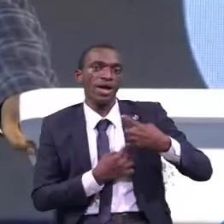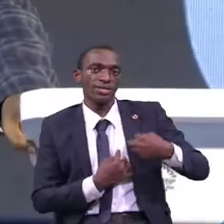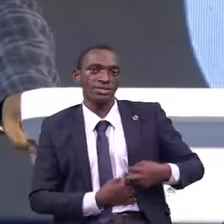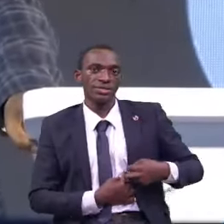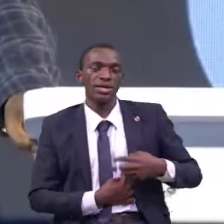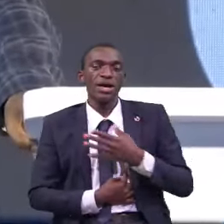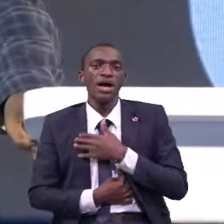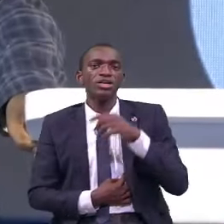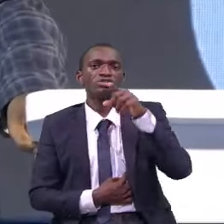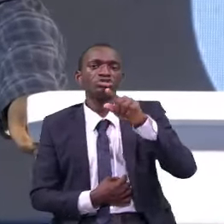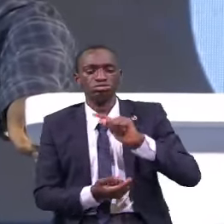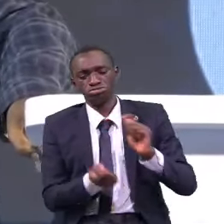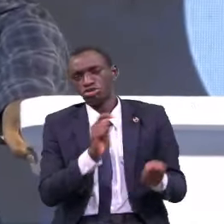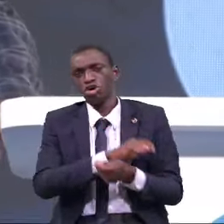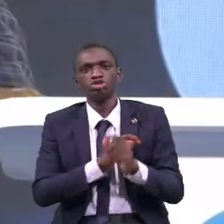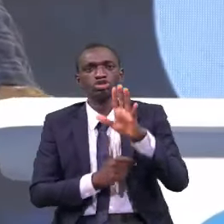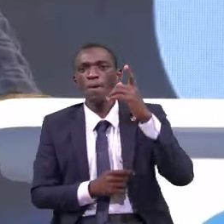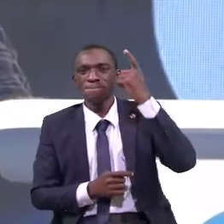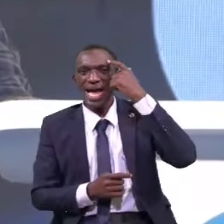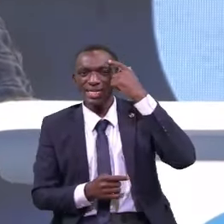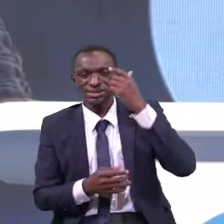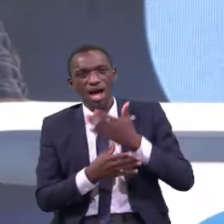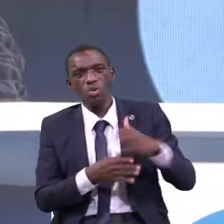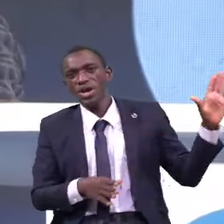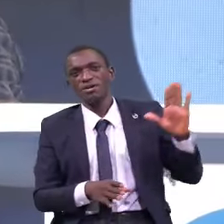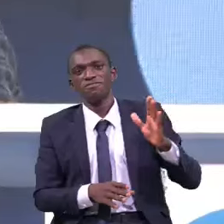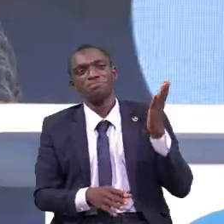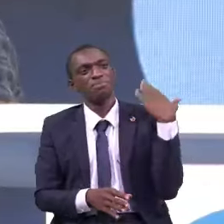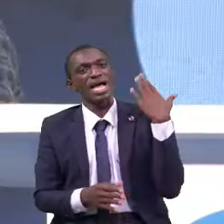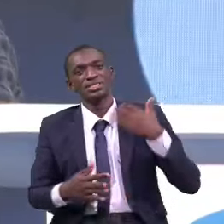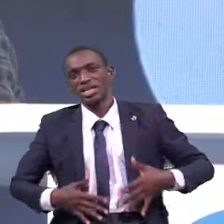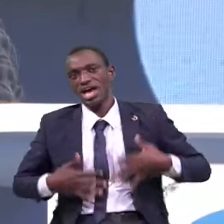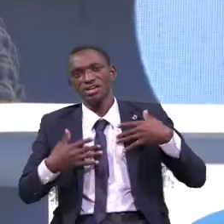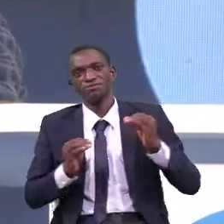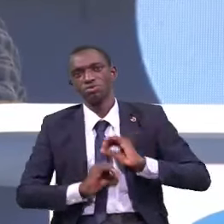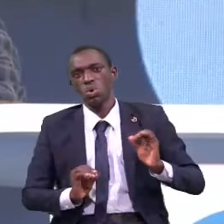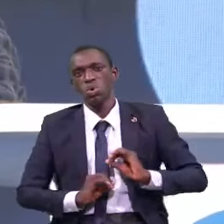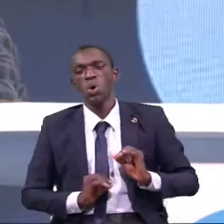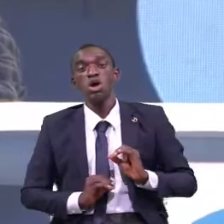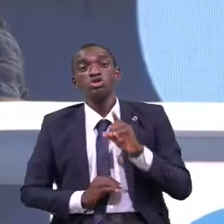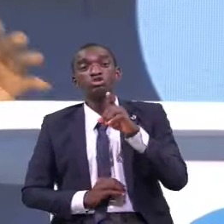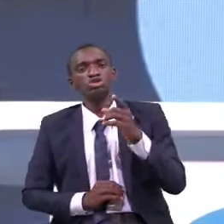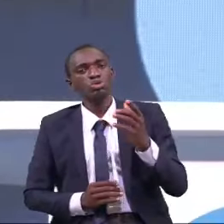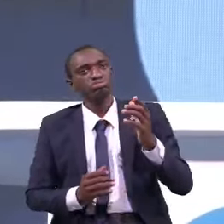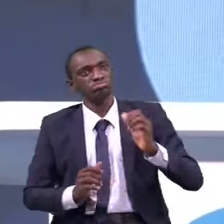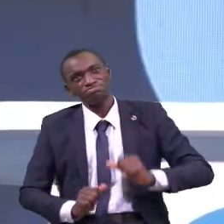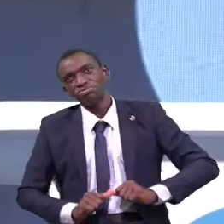And you turn your mind away from your past life. And you come to the